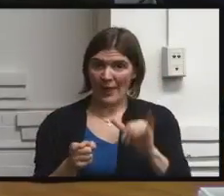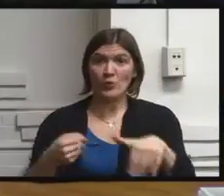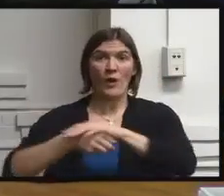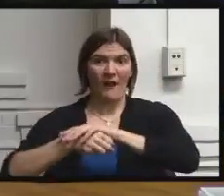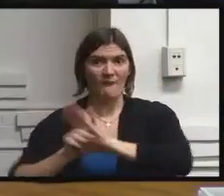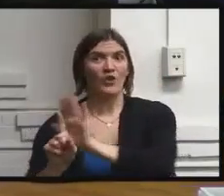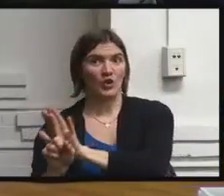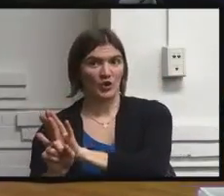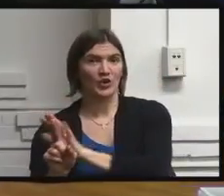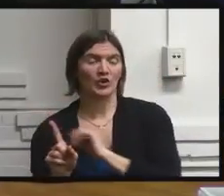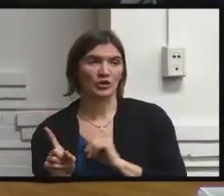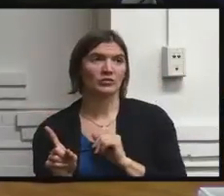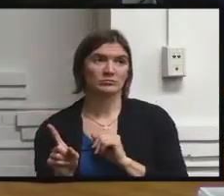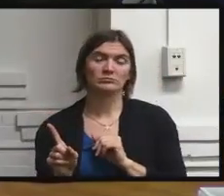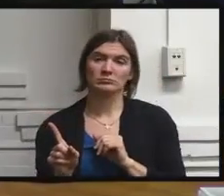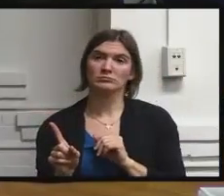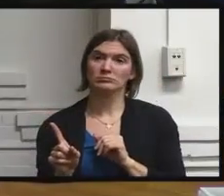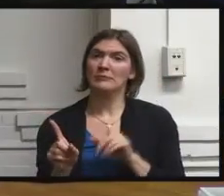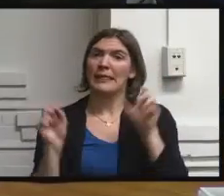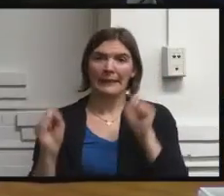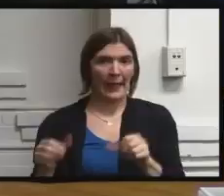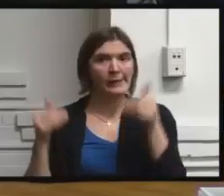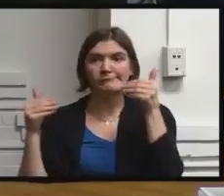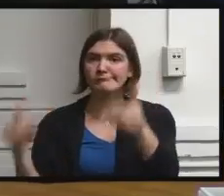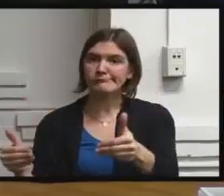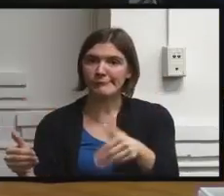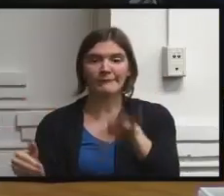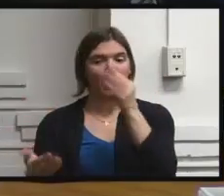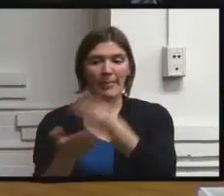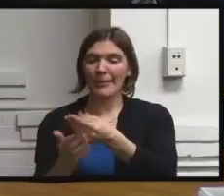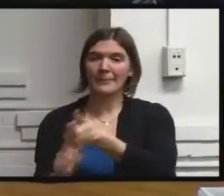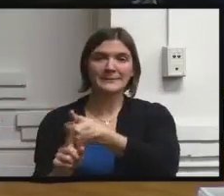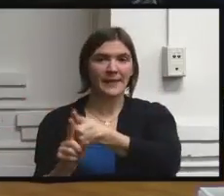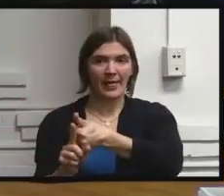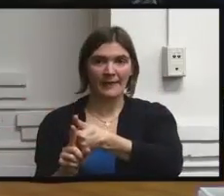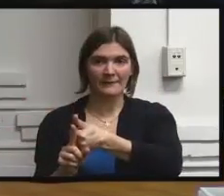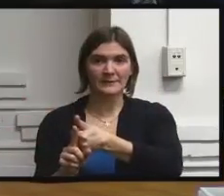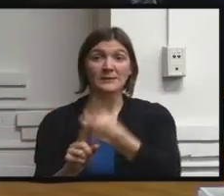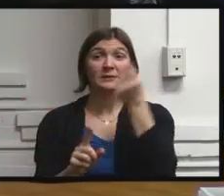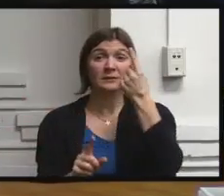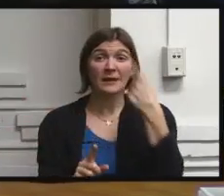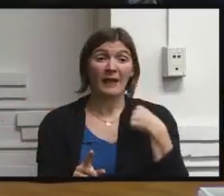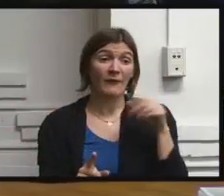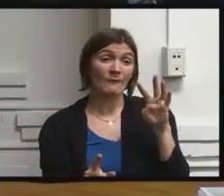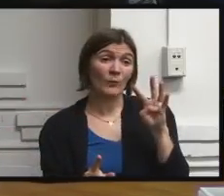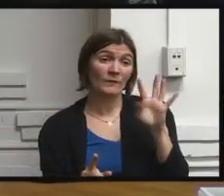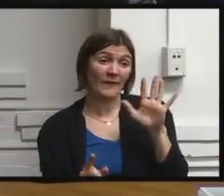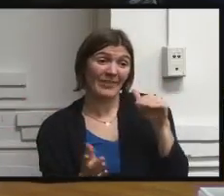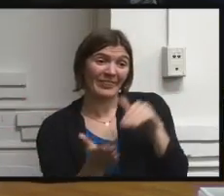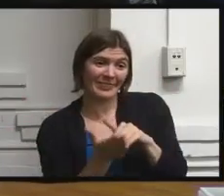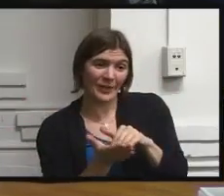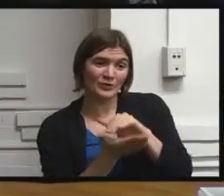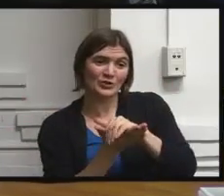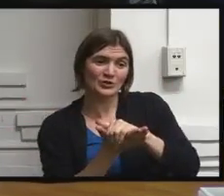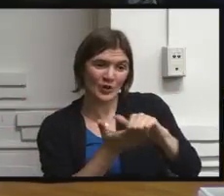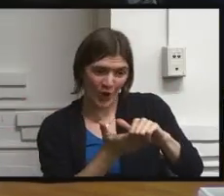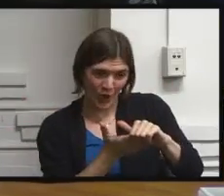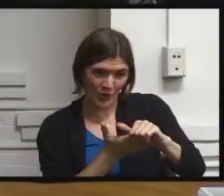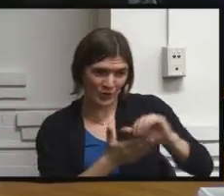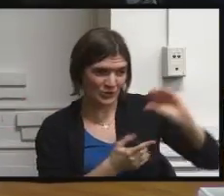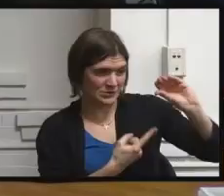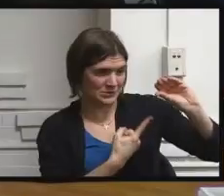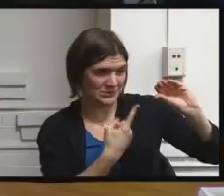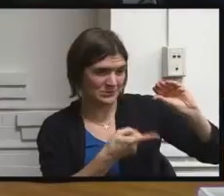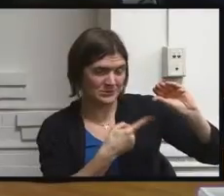cover that and be able to proceed with the project. There's a $45,000 component